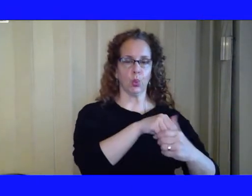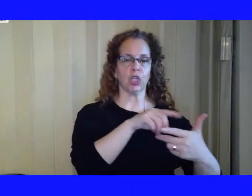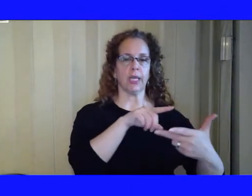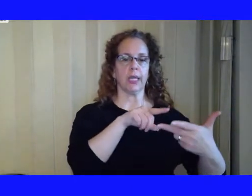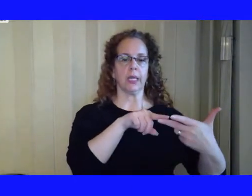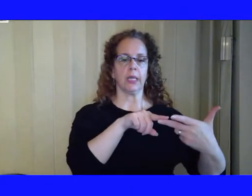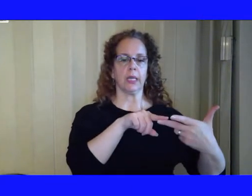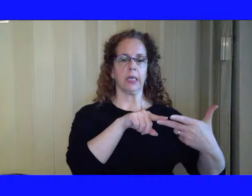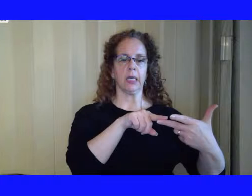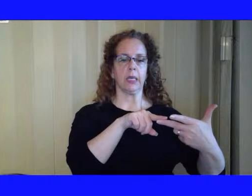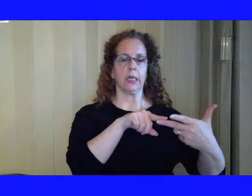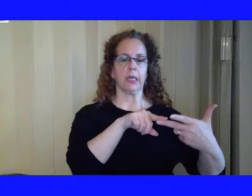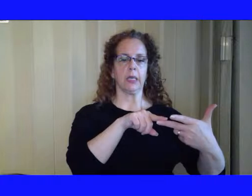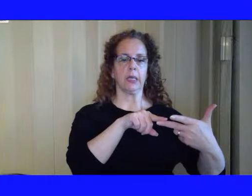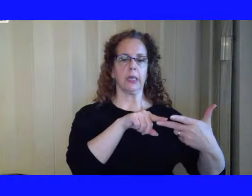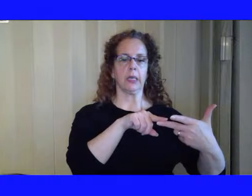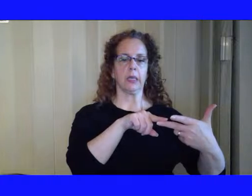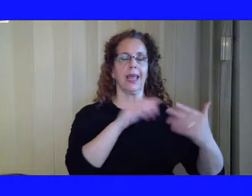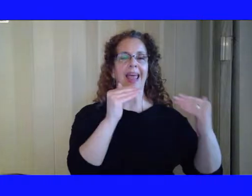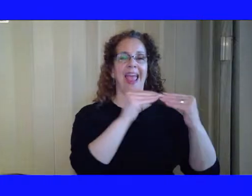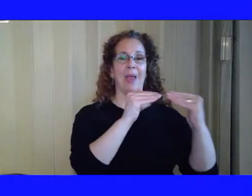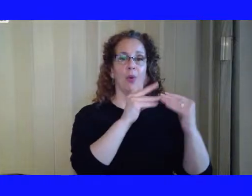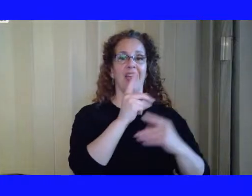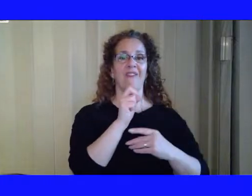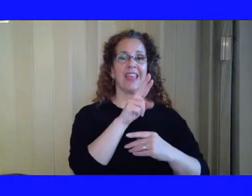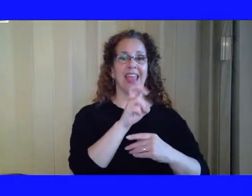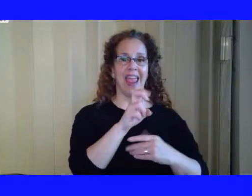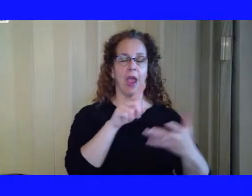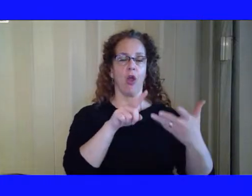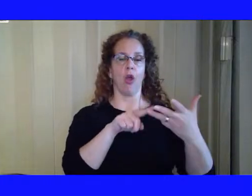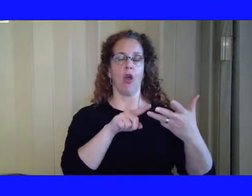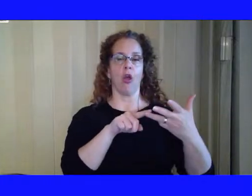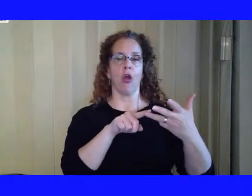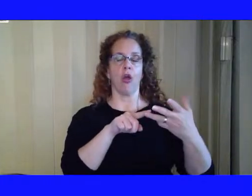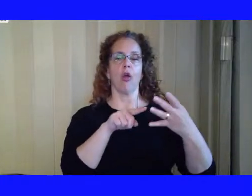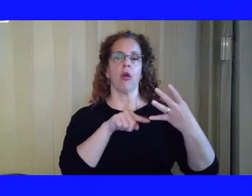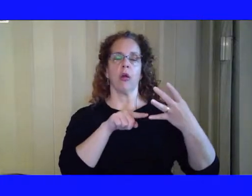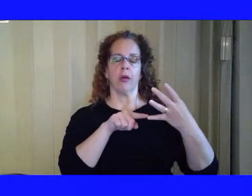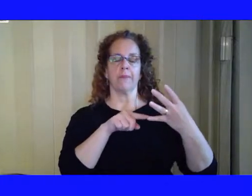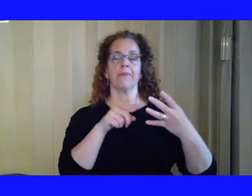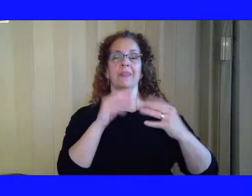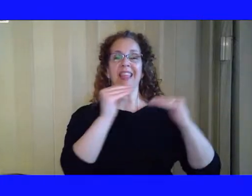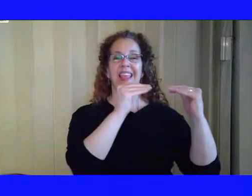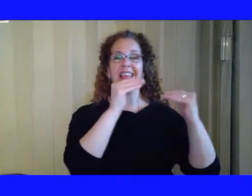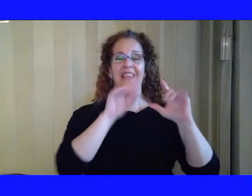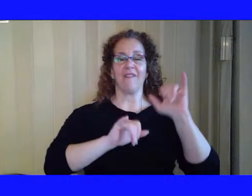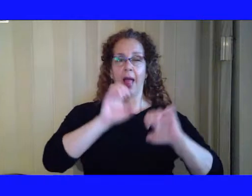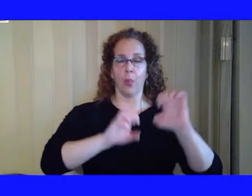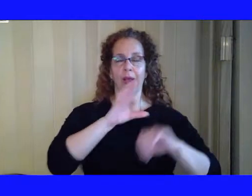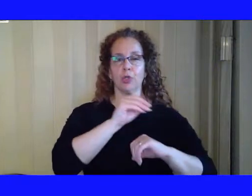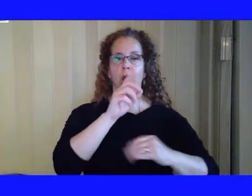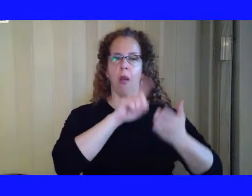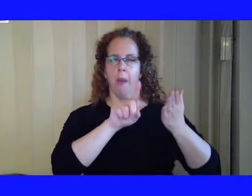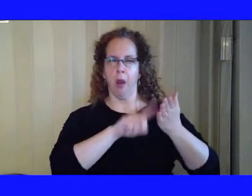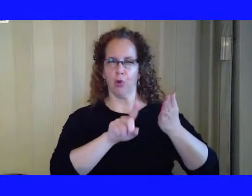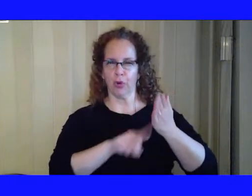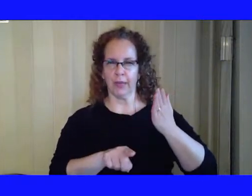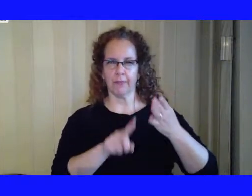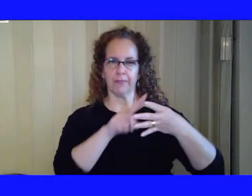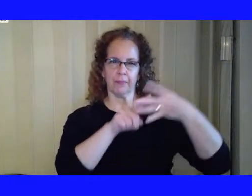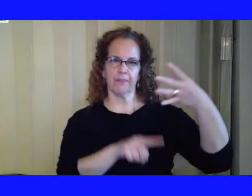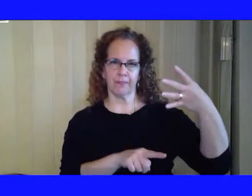Just an update on our proposed equity metrics. So we are still having discussions on the metrics surrounding workforce